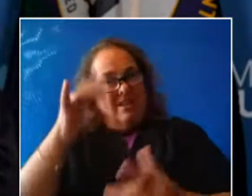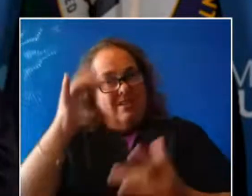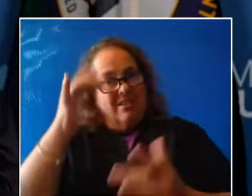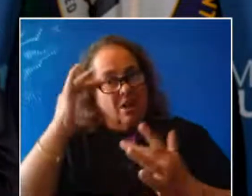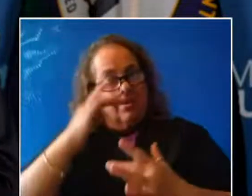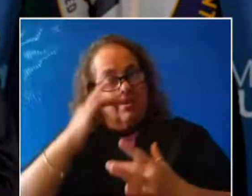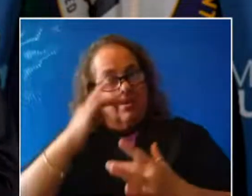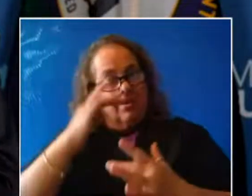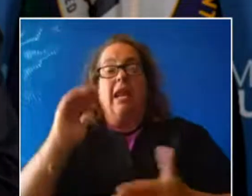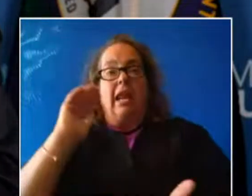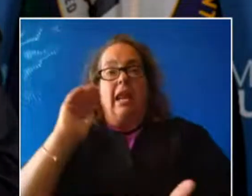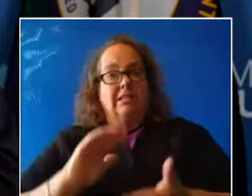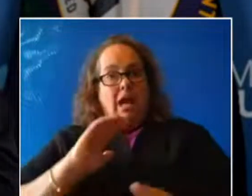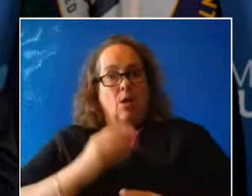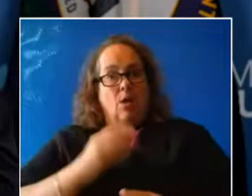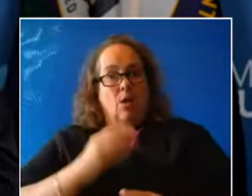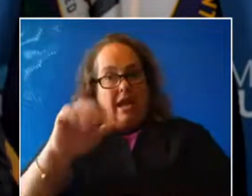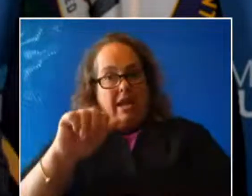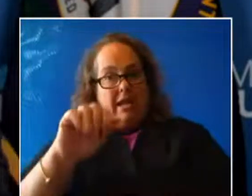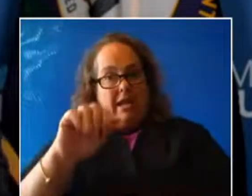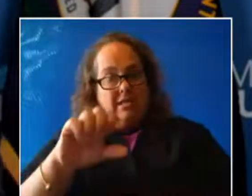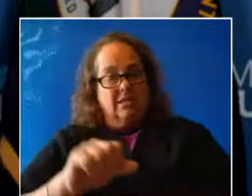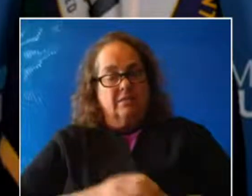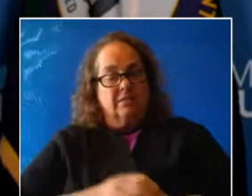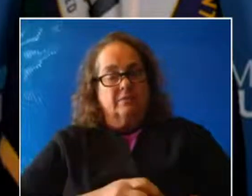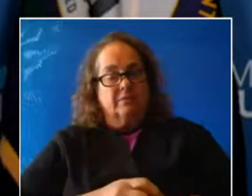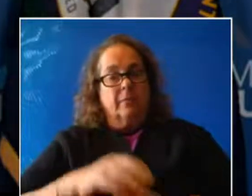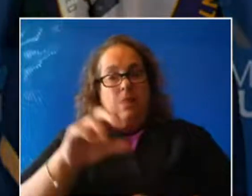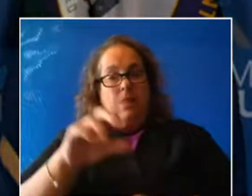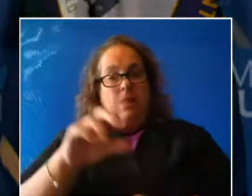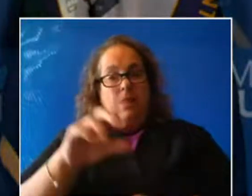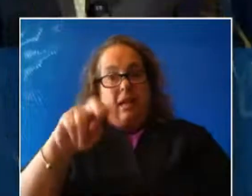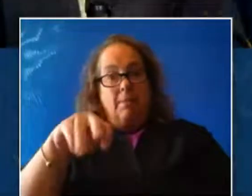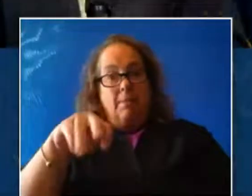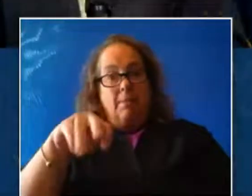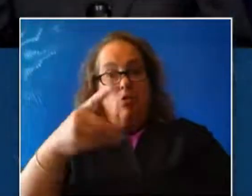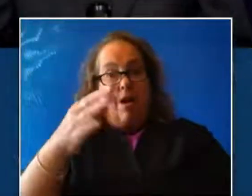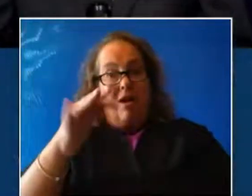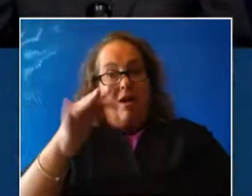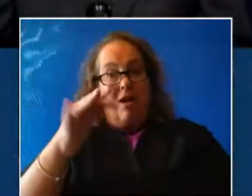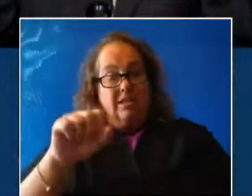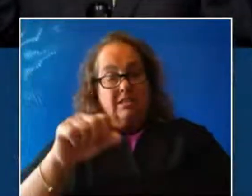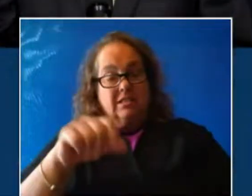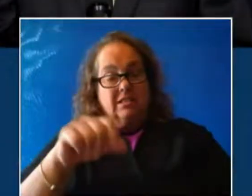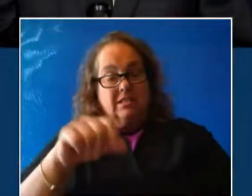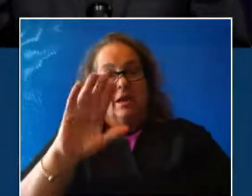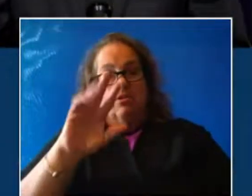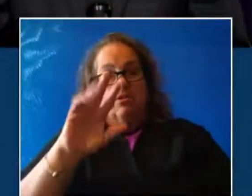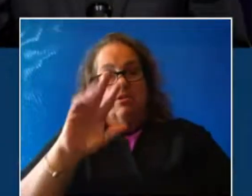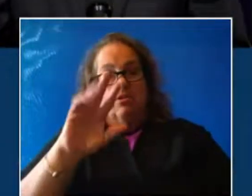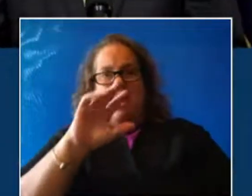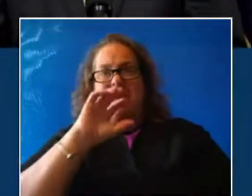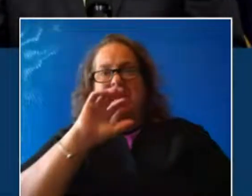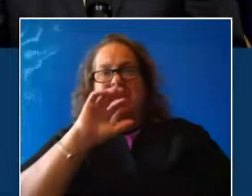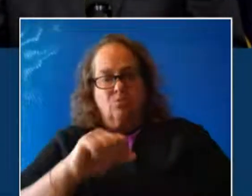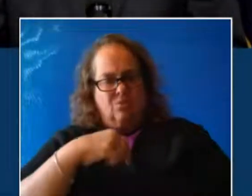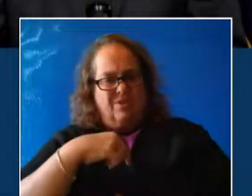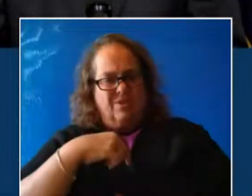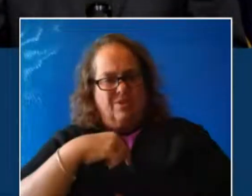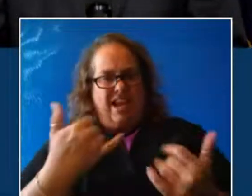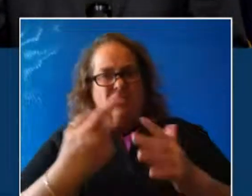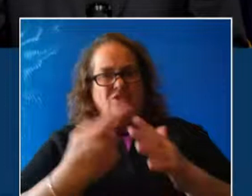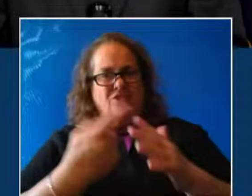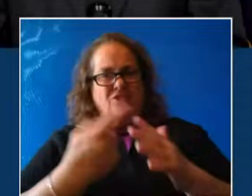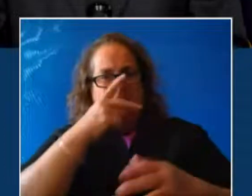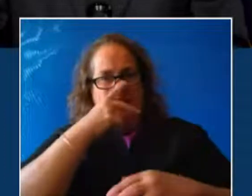the demographics, if we can start by age, again, we're starting to see other age groups catch up to the 70 plus